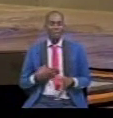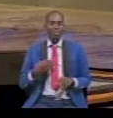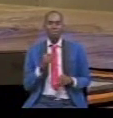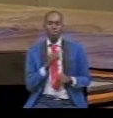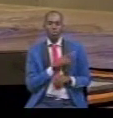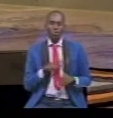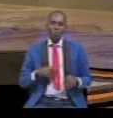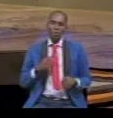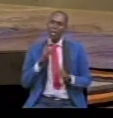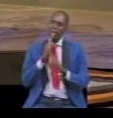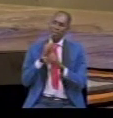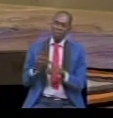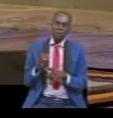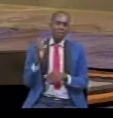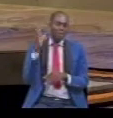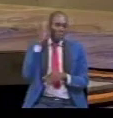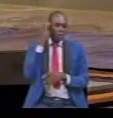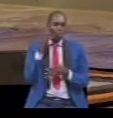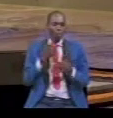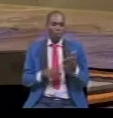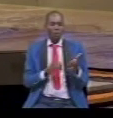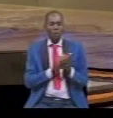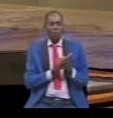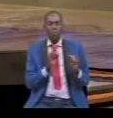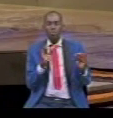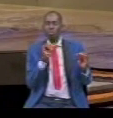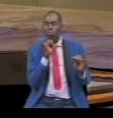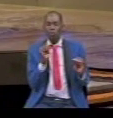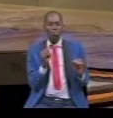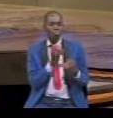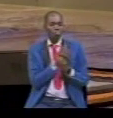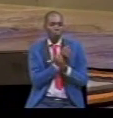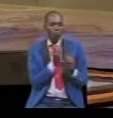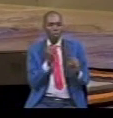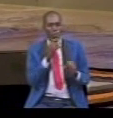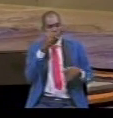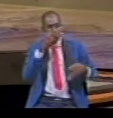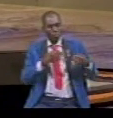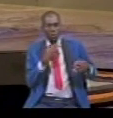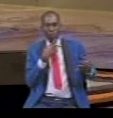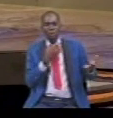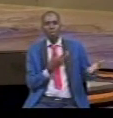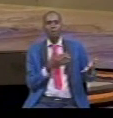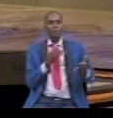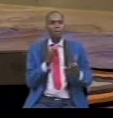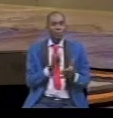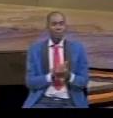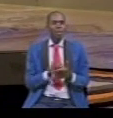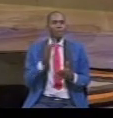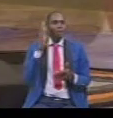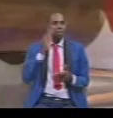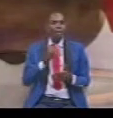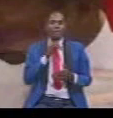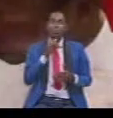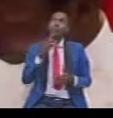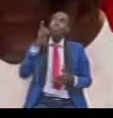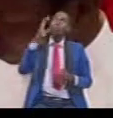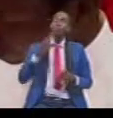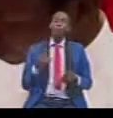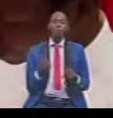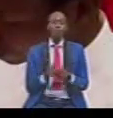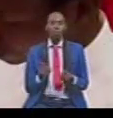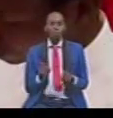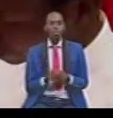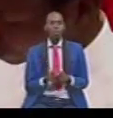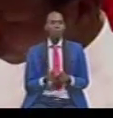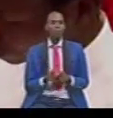judge says. And shall not God avenge his own elect, which cry